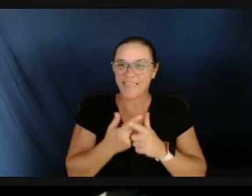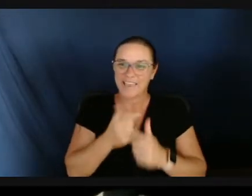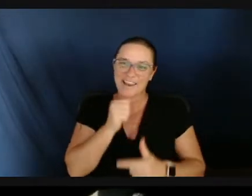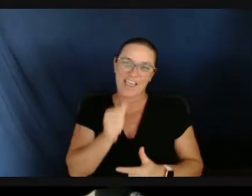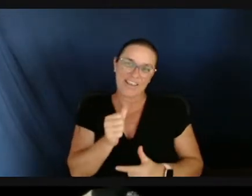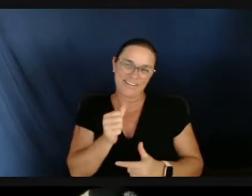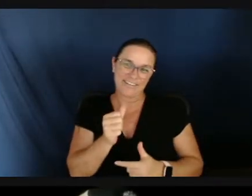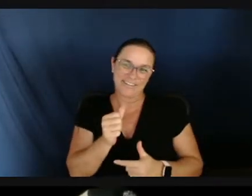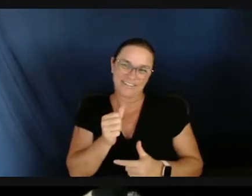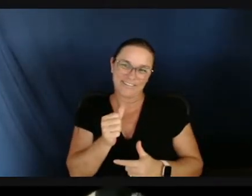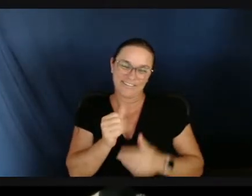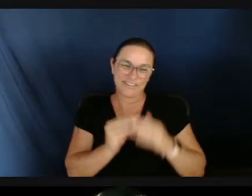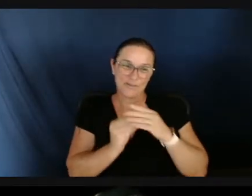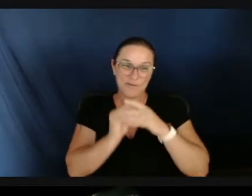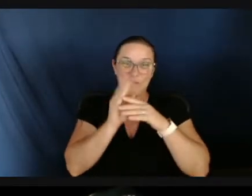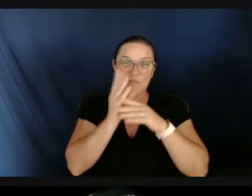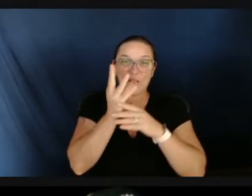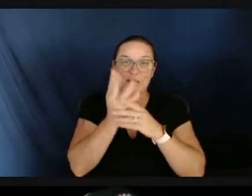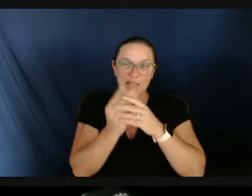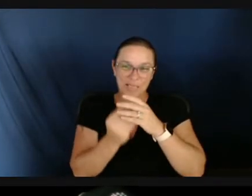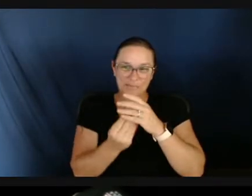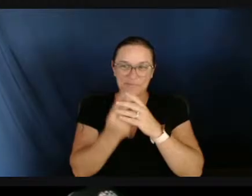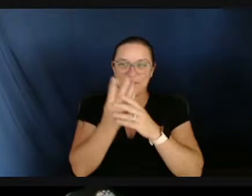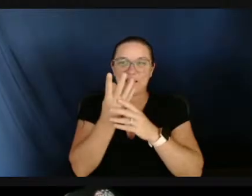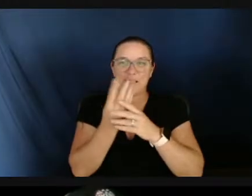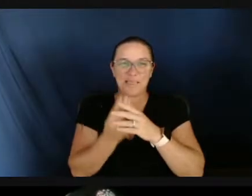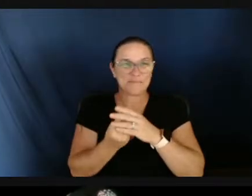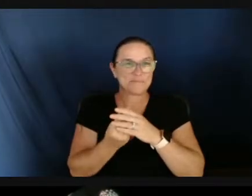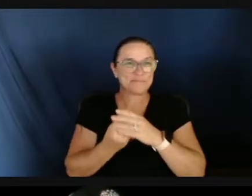then he does it again and again.